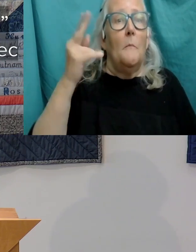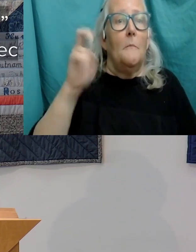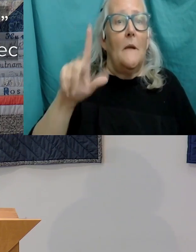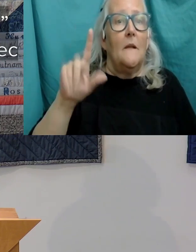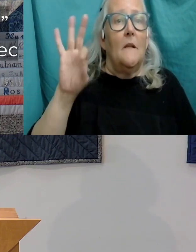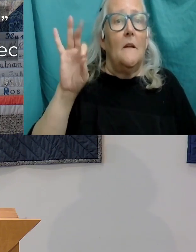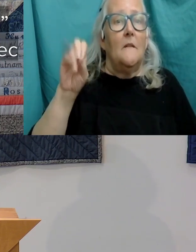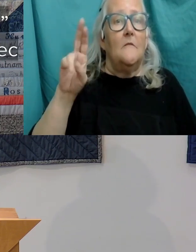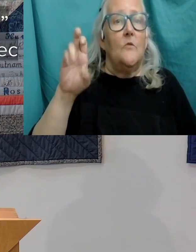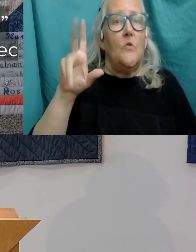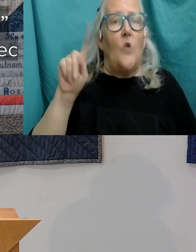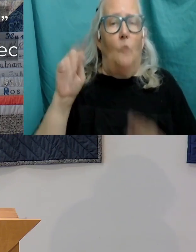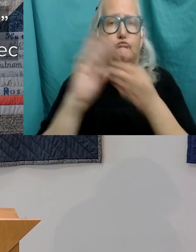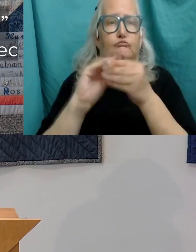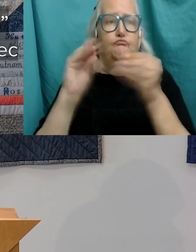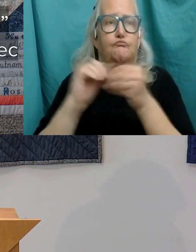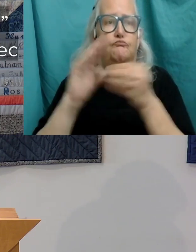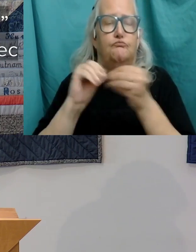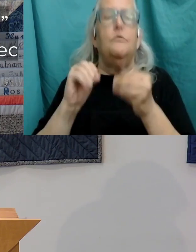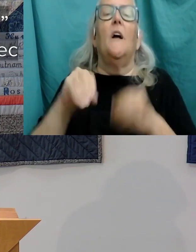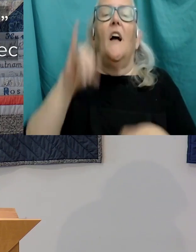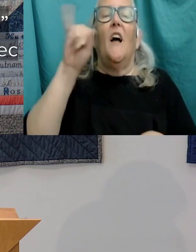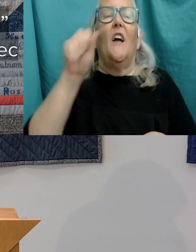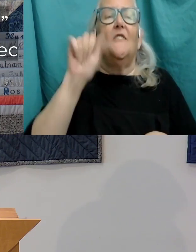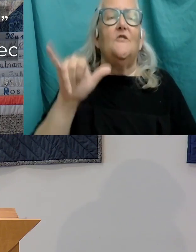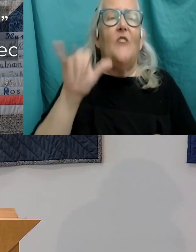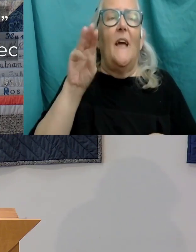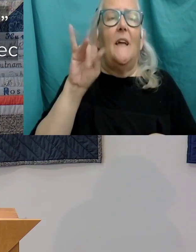by J. Mankiewicz,